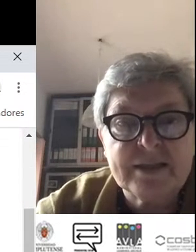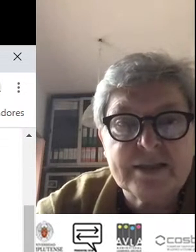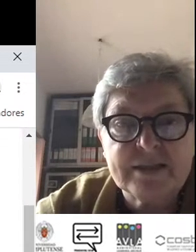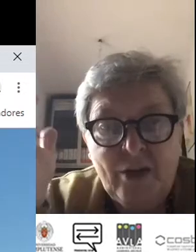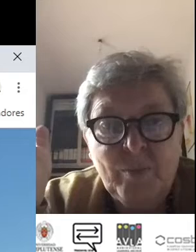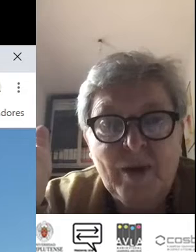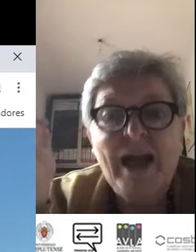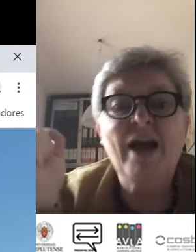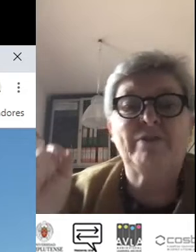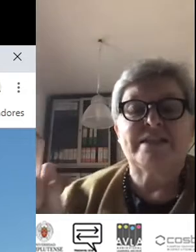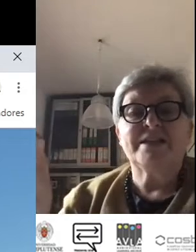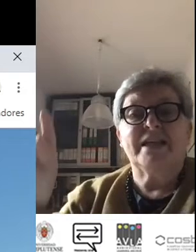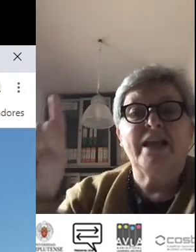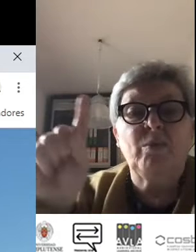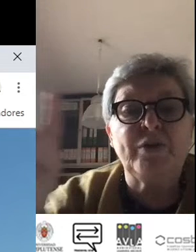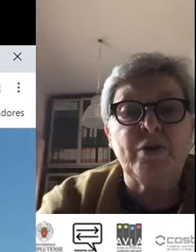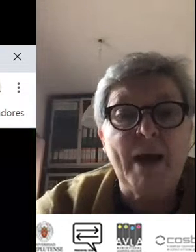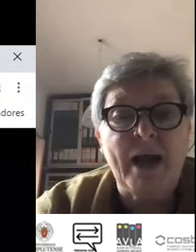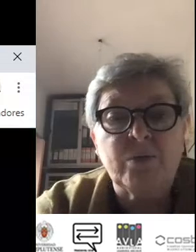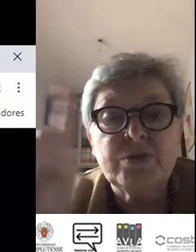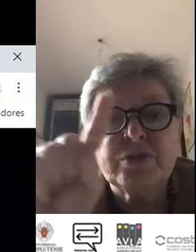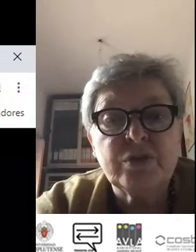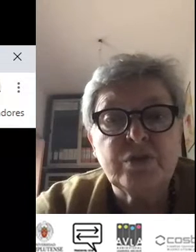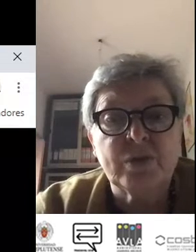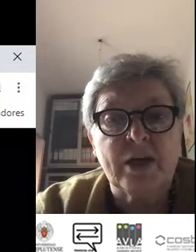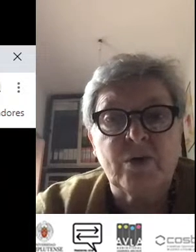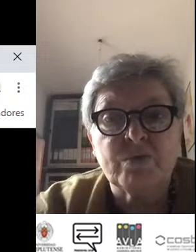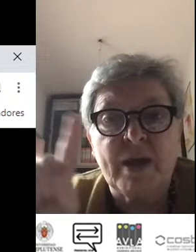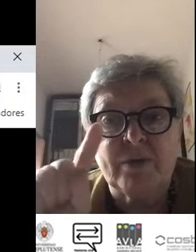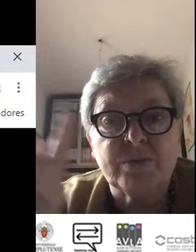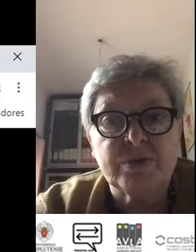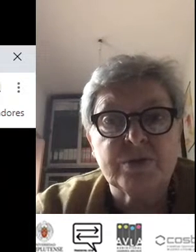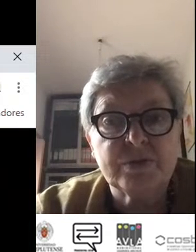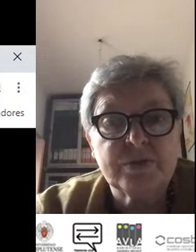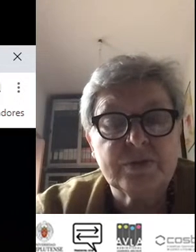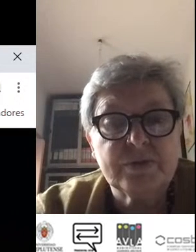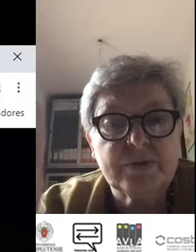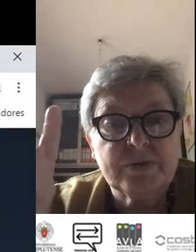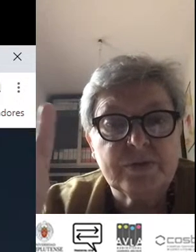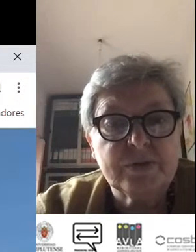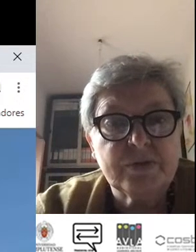Yes. hope. Ah, fantastic. Now with your mouse, you can go round.